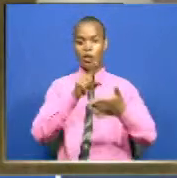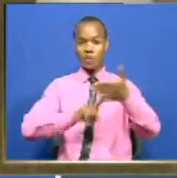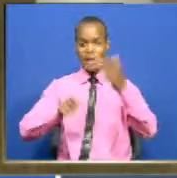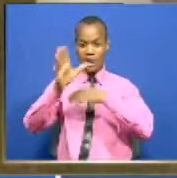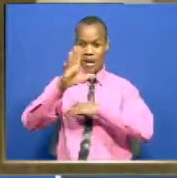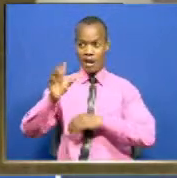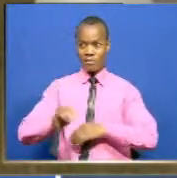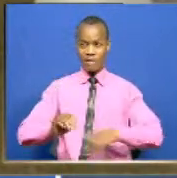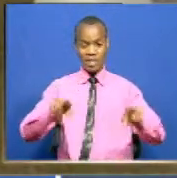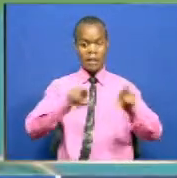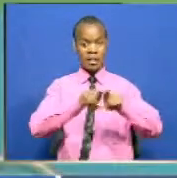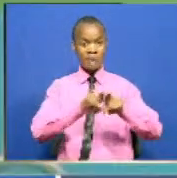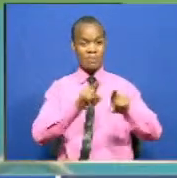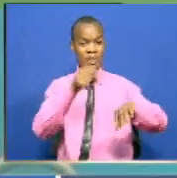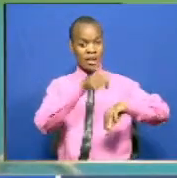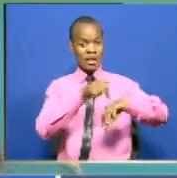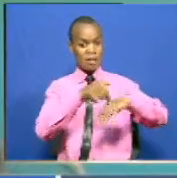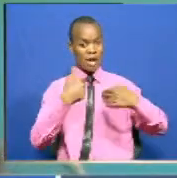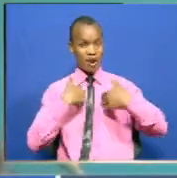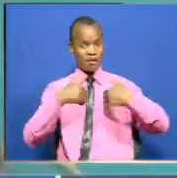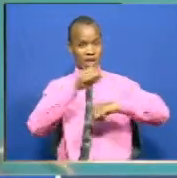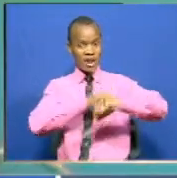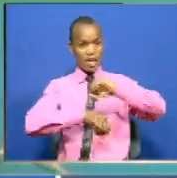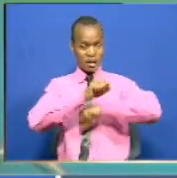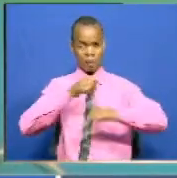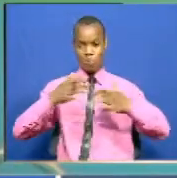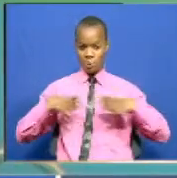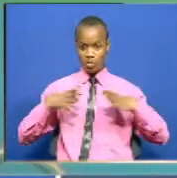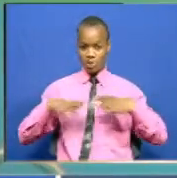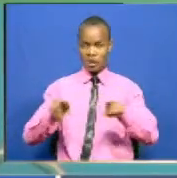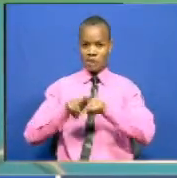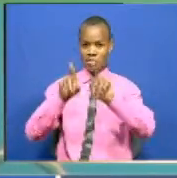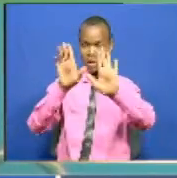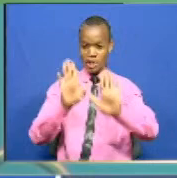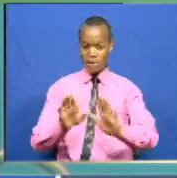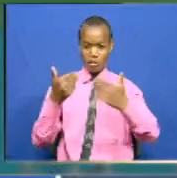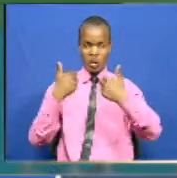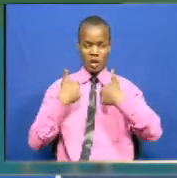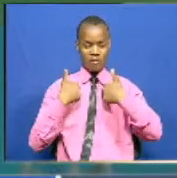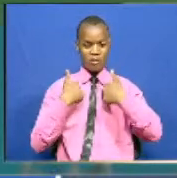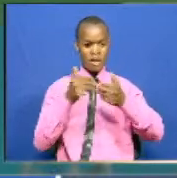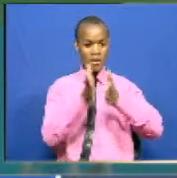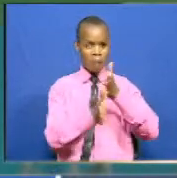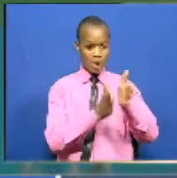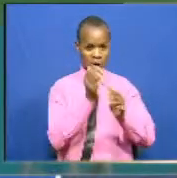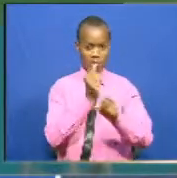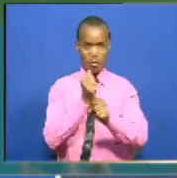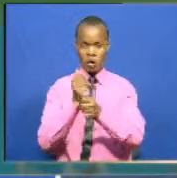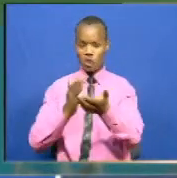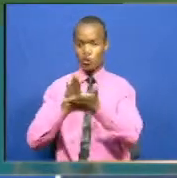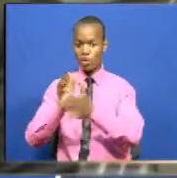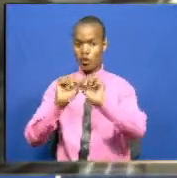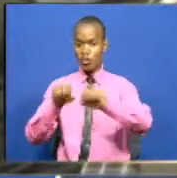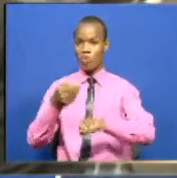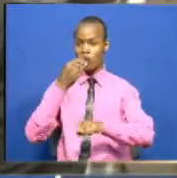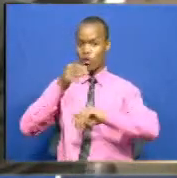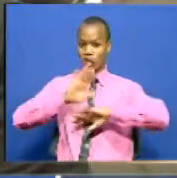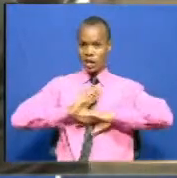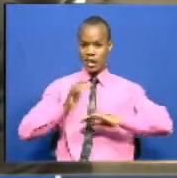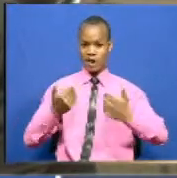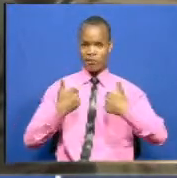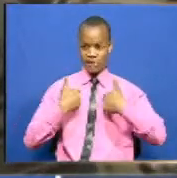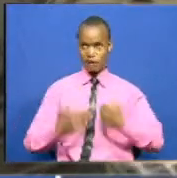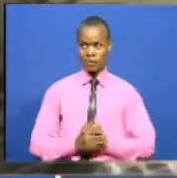still ripe with an active population and need to put measures in place to cope with securing food to feed the growing population.